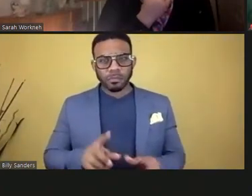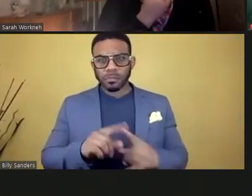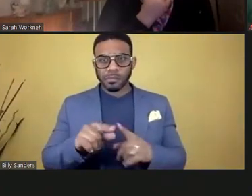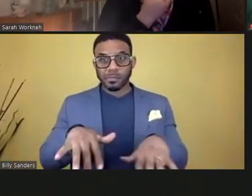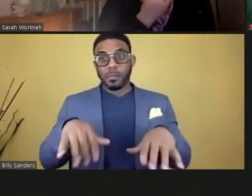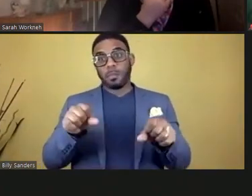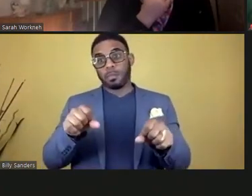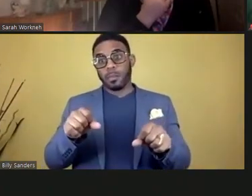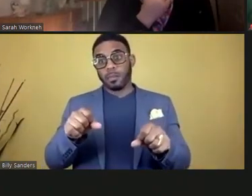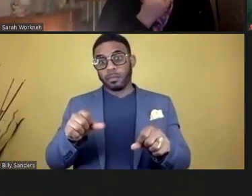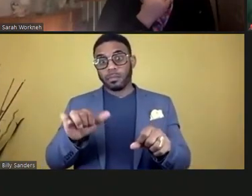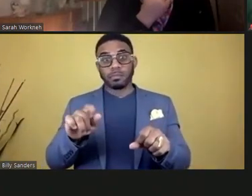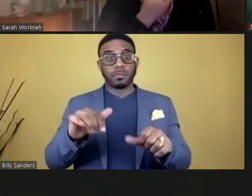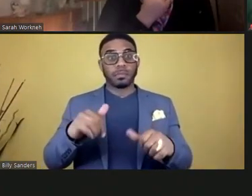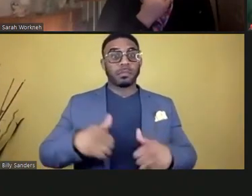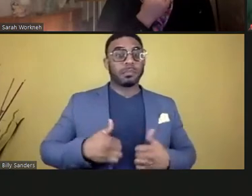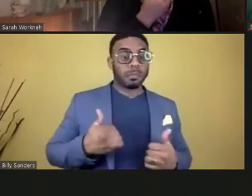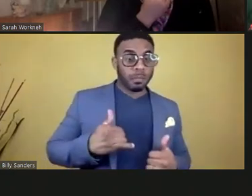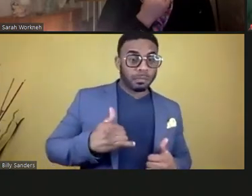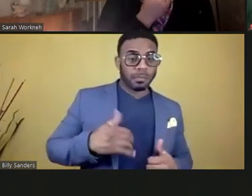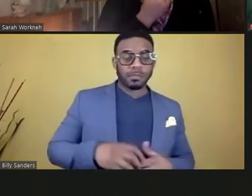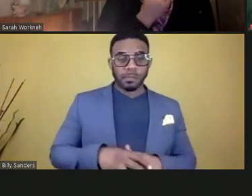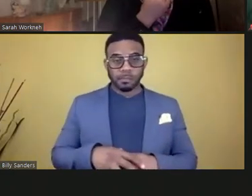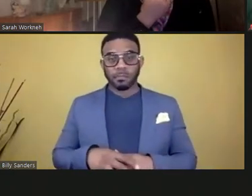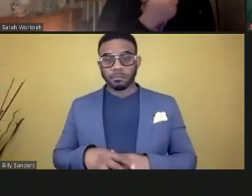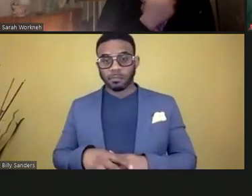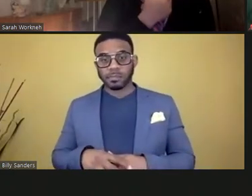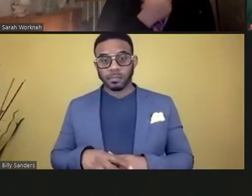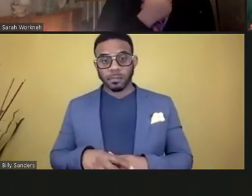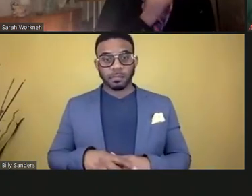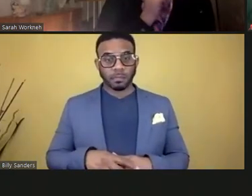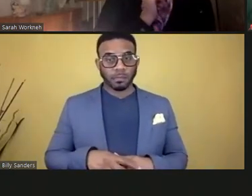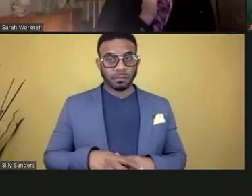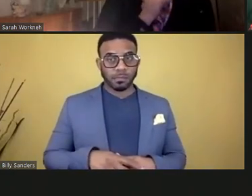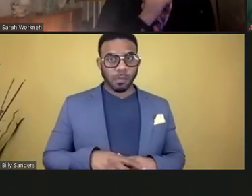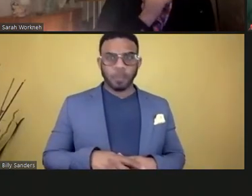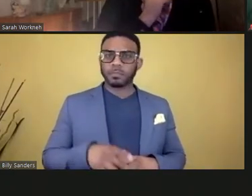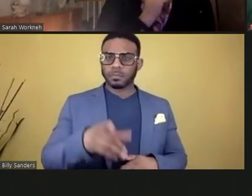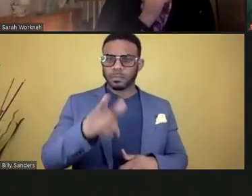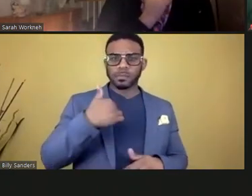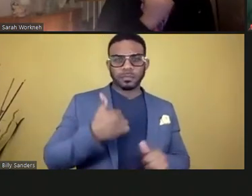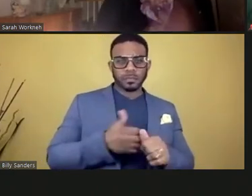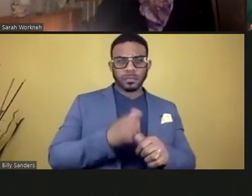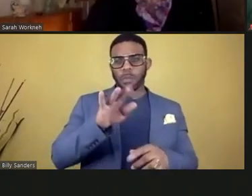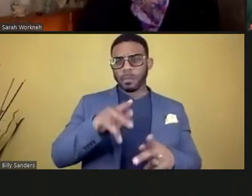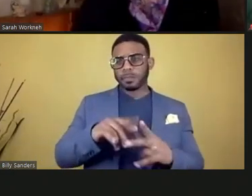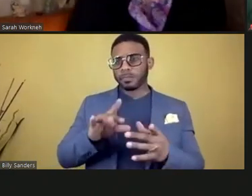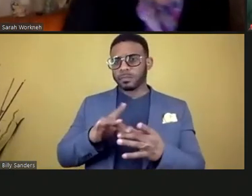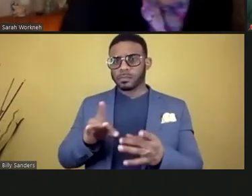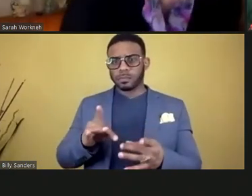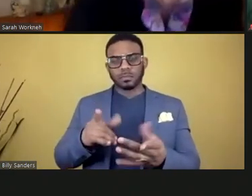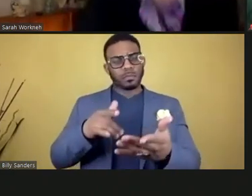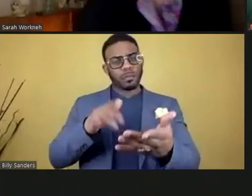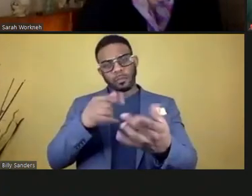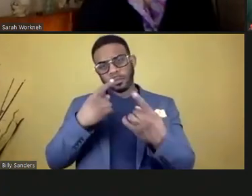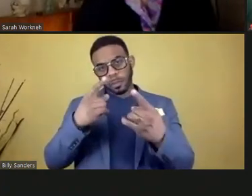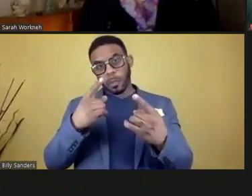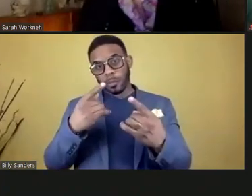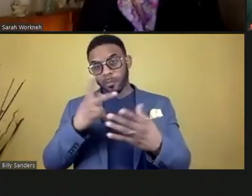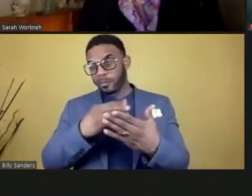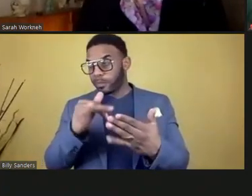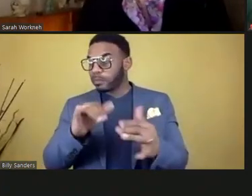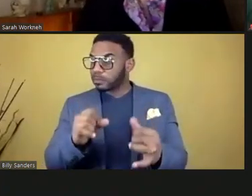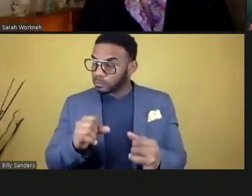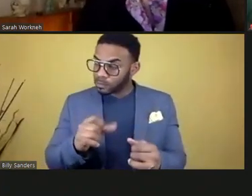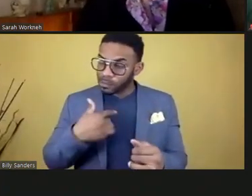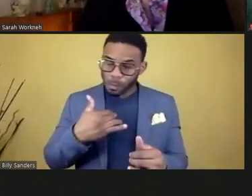host, as the residency host. And I would follow that up by saying, while that was a successful project,